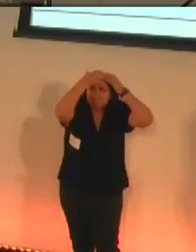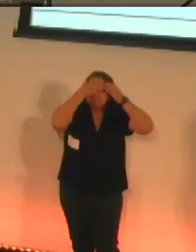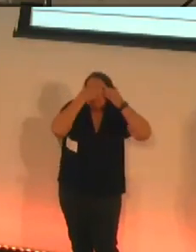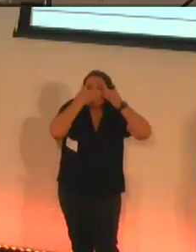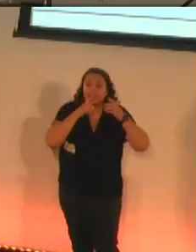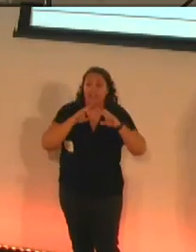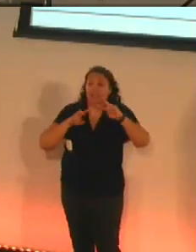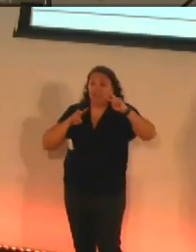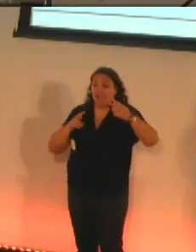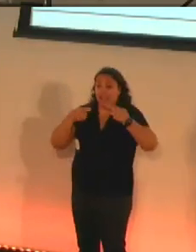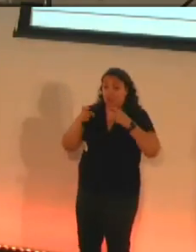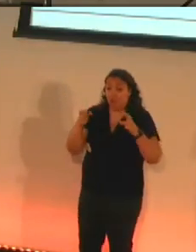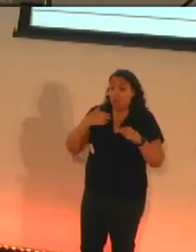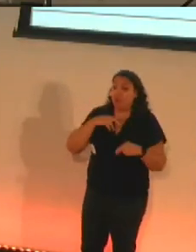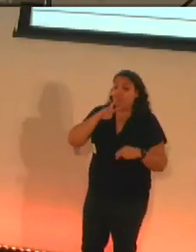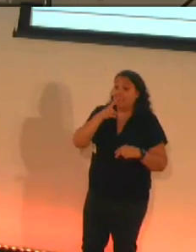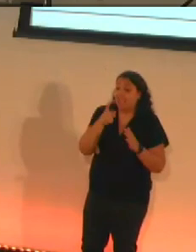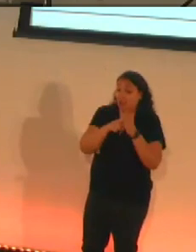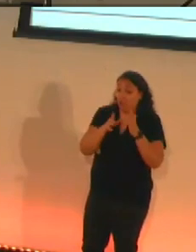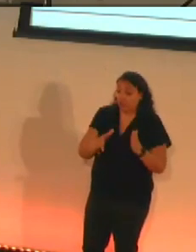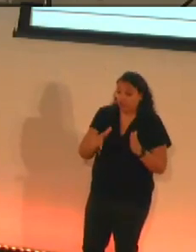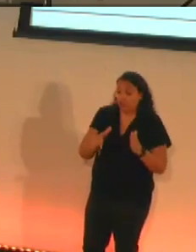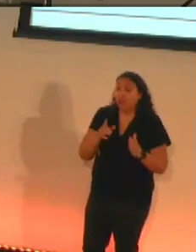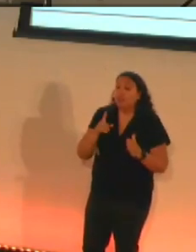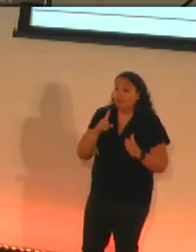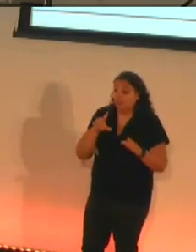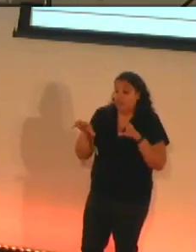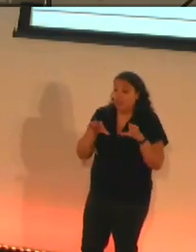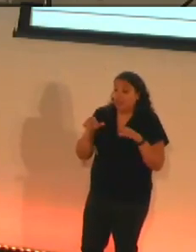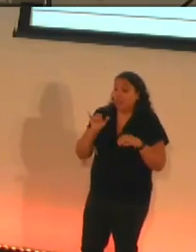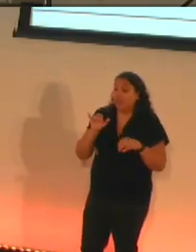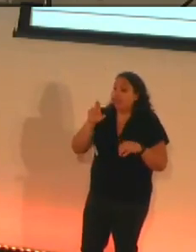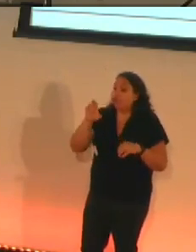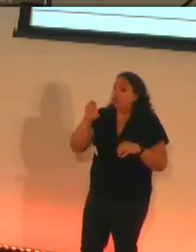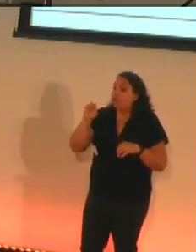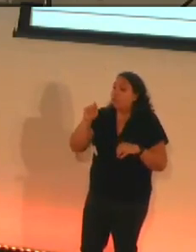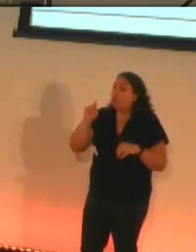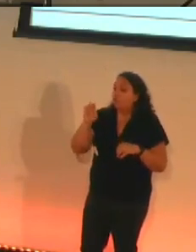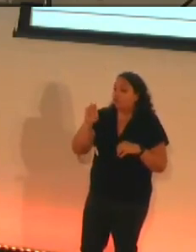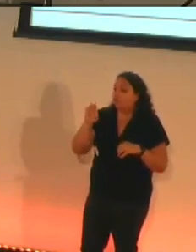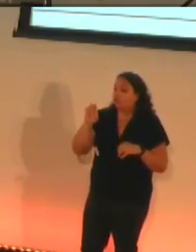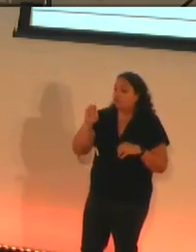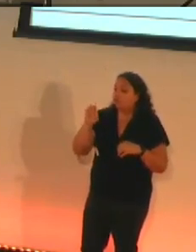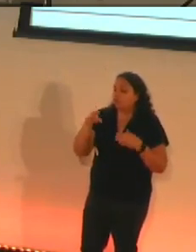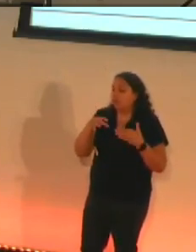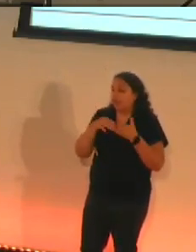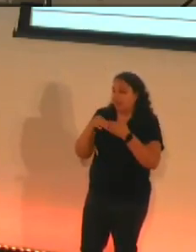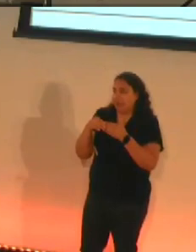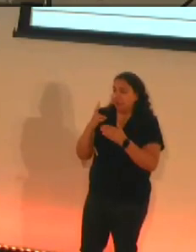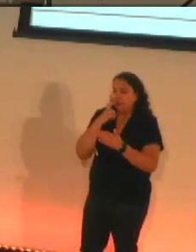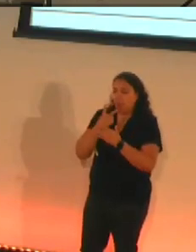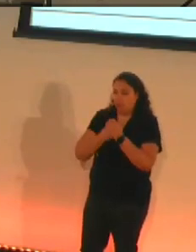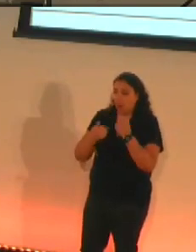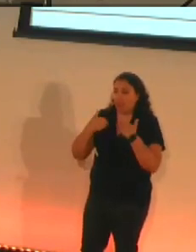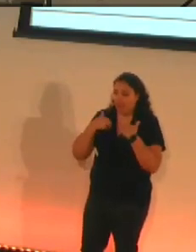second room, we had a second researcher who acted as a remote guide. Now, both the remote guide and the participant were set up with